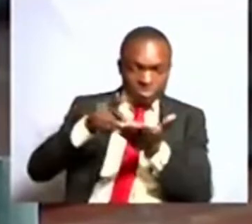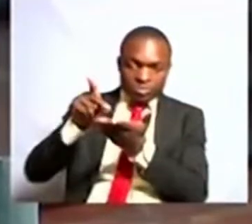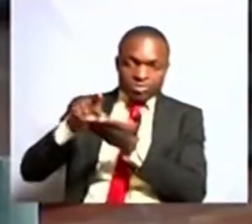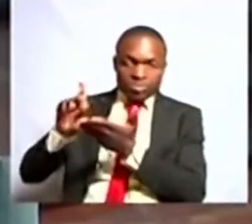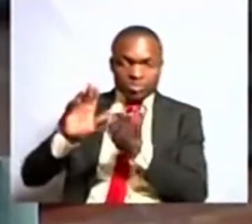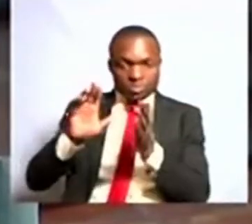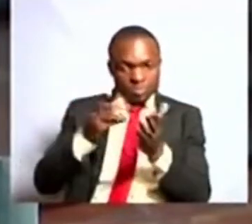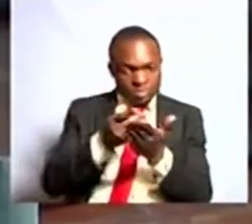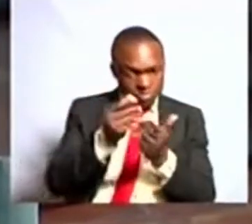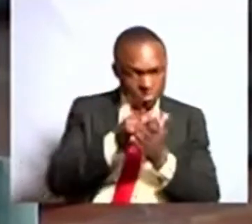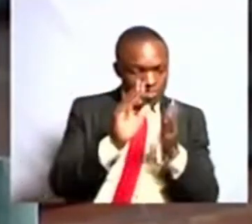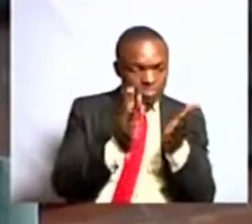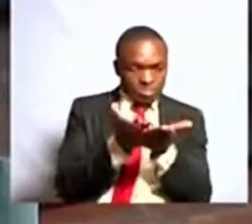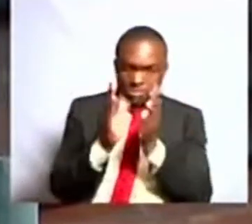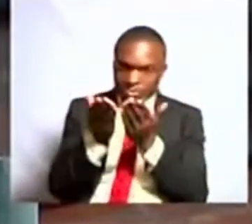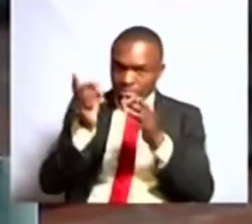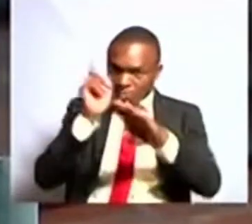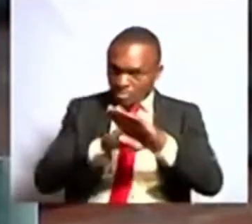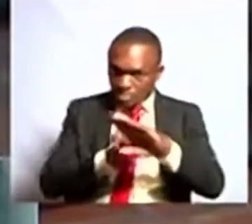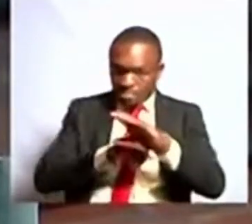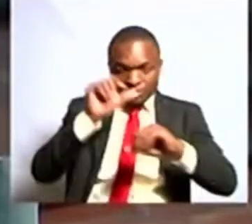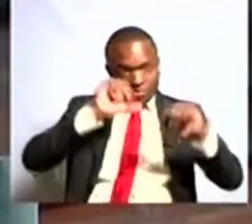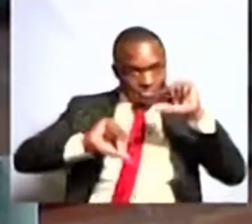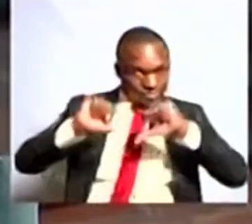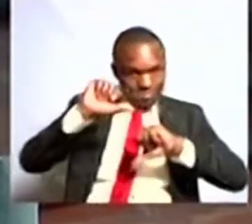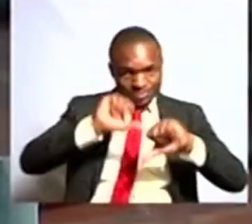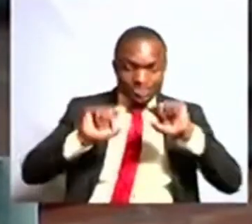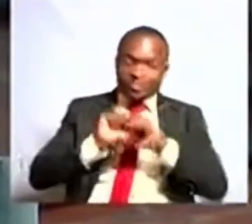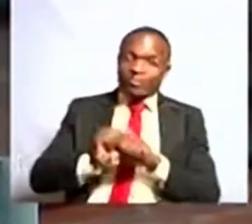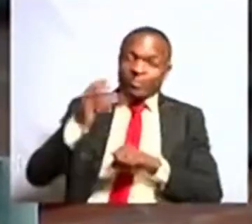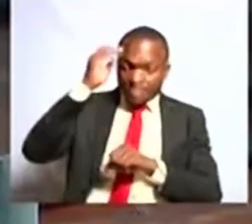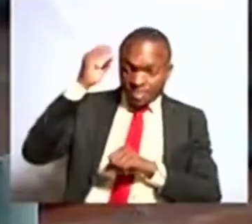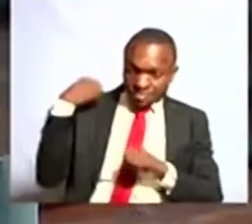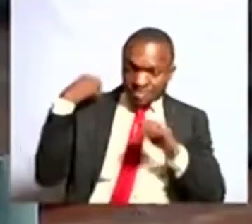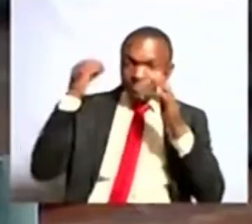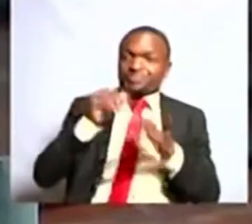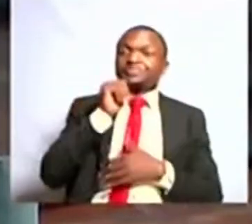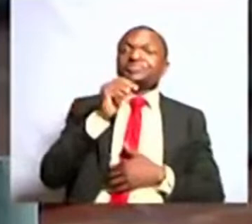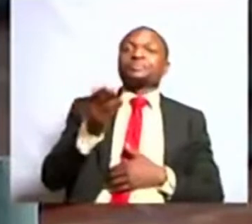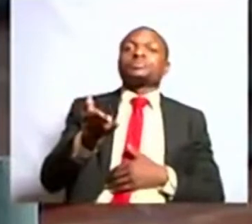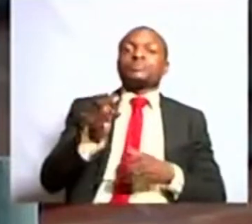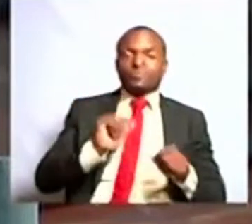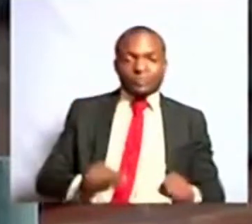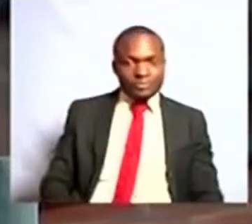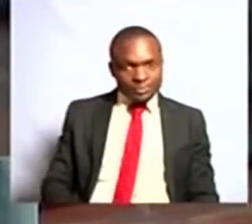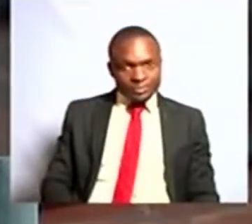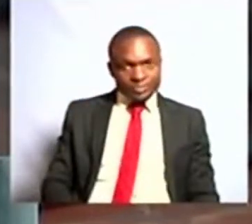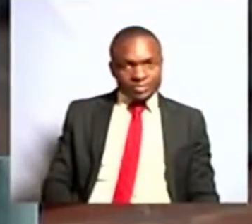book. At the time they were auditing, the officer was not there.